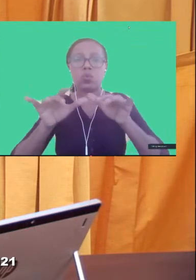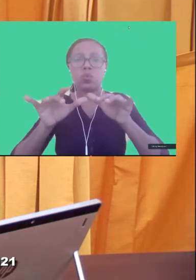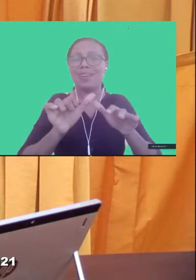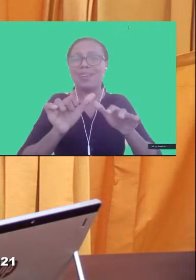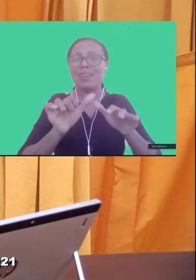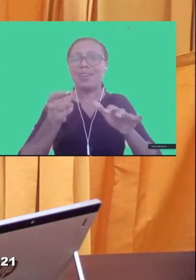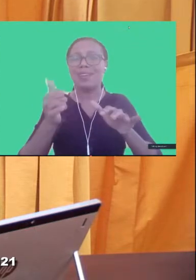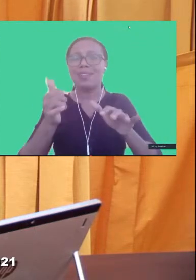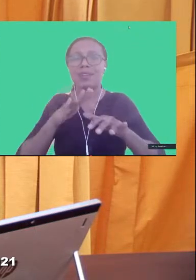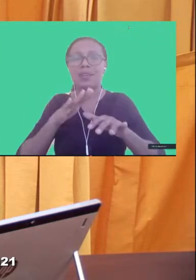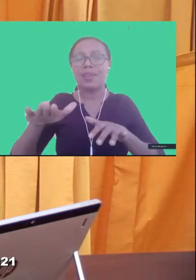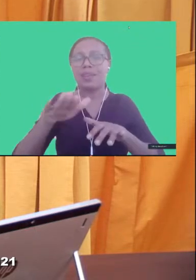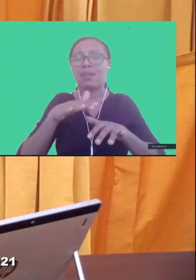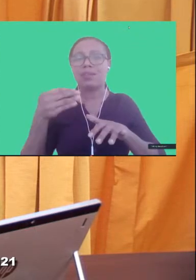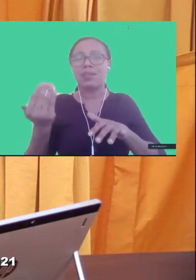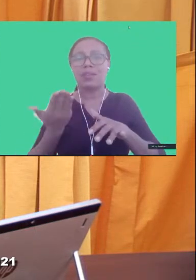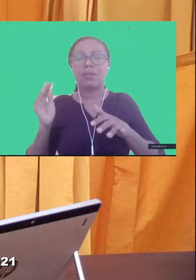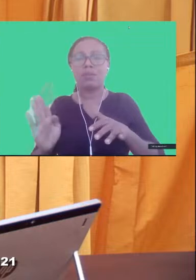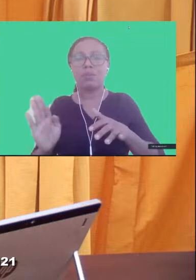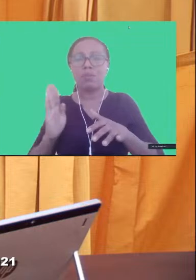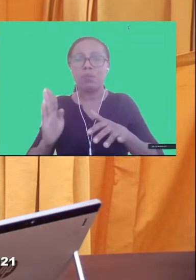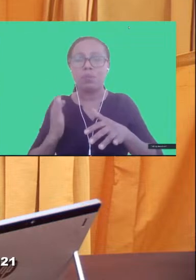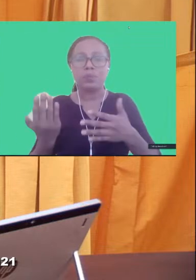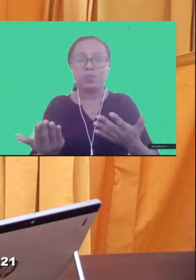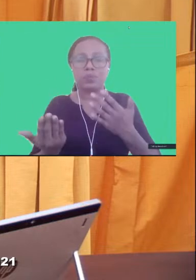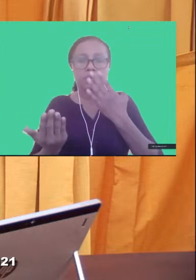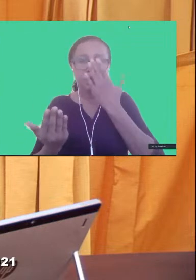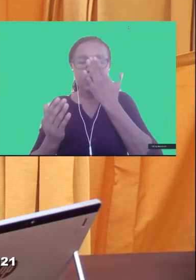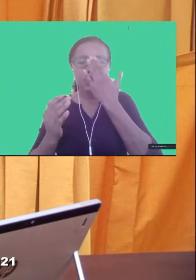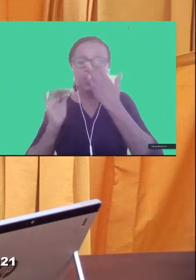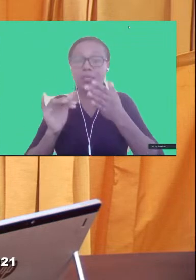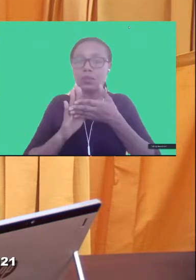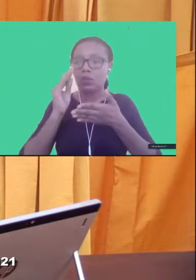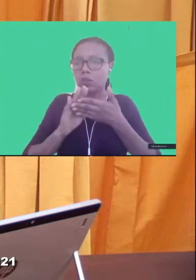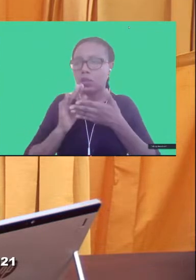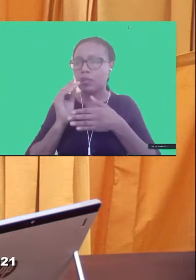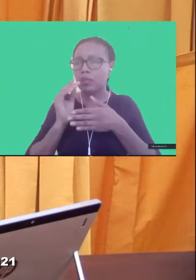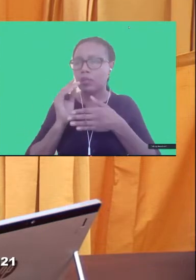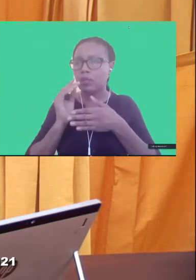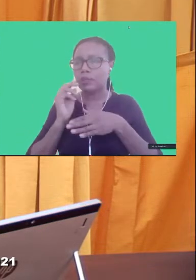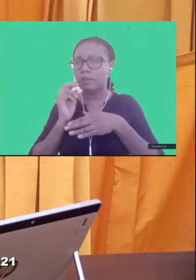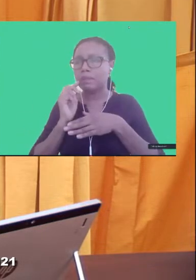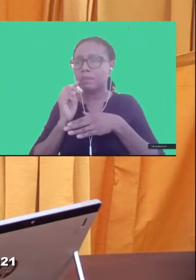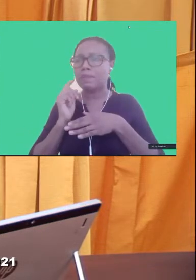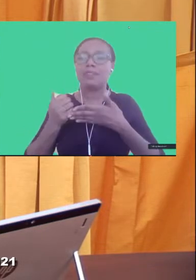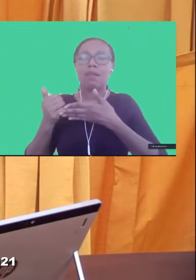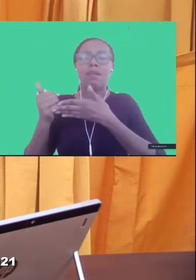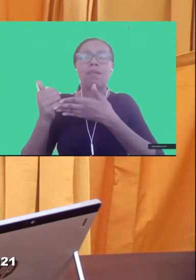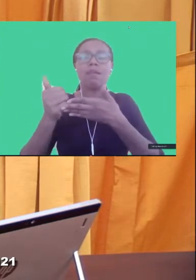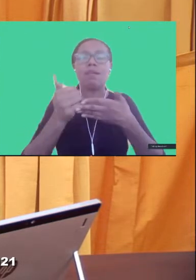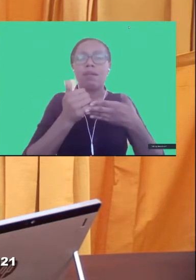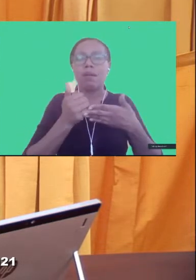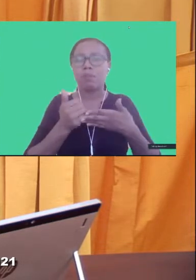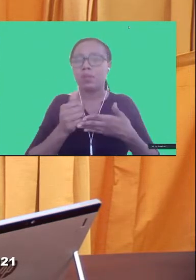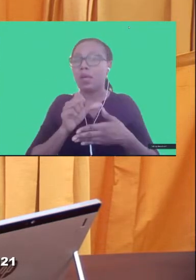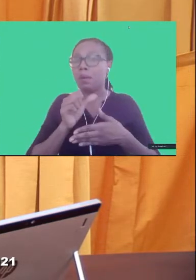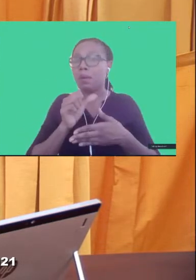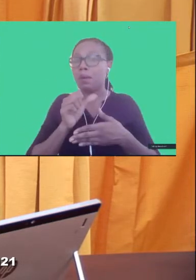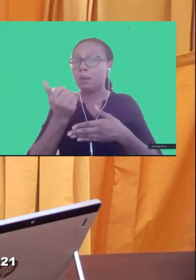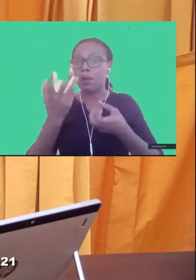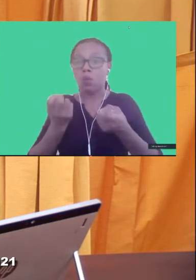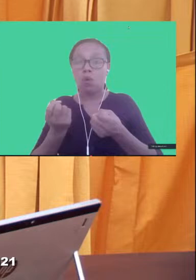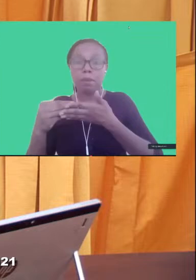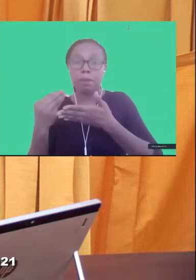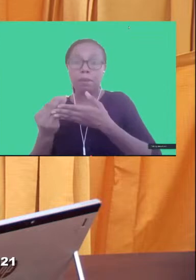help us to also communicate to investors, to developers, to Barbadians, where